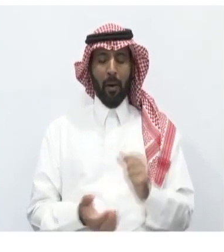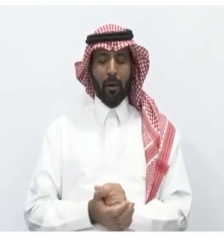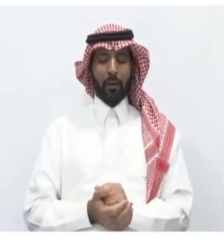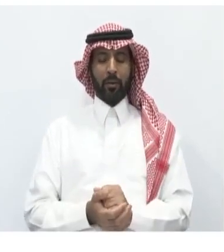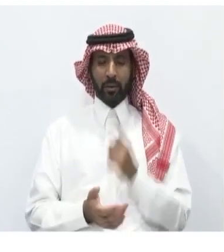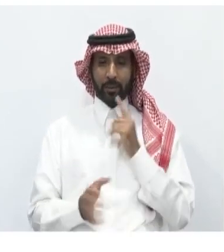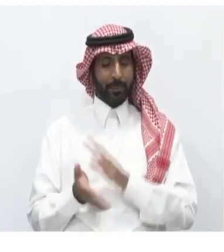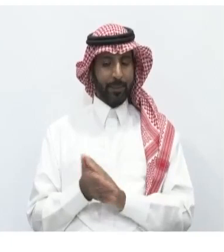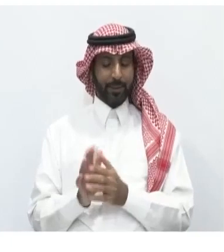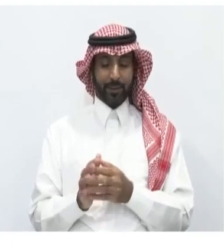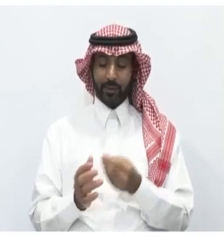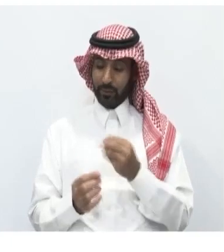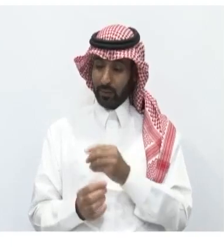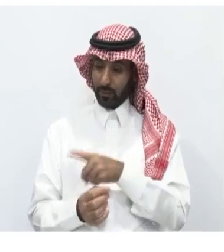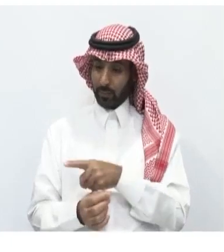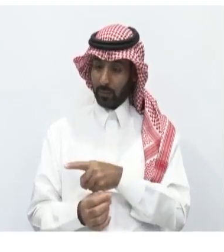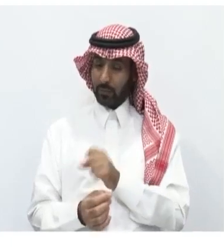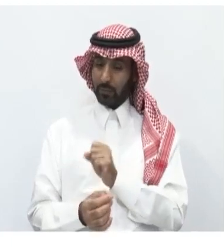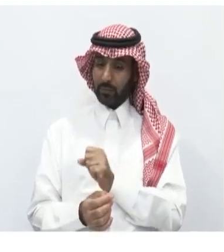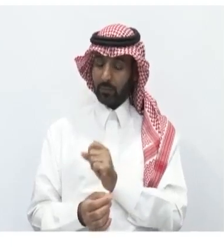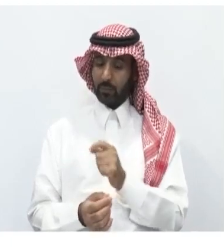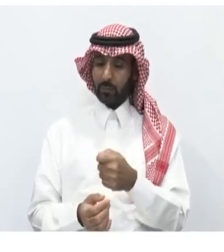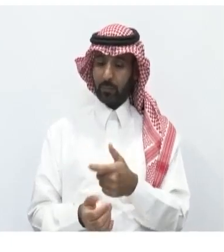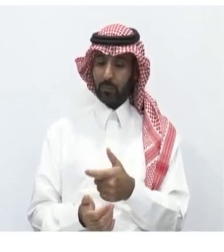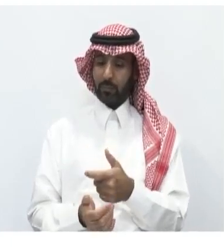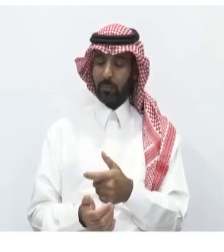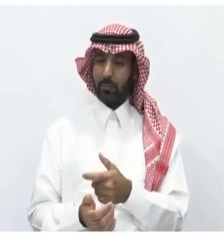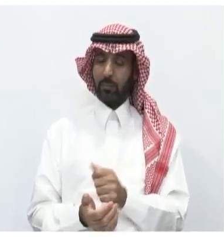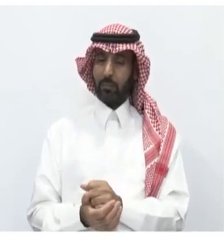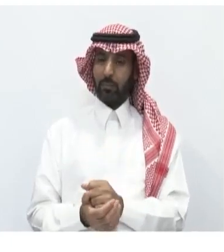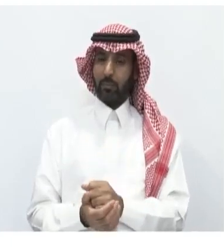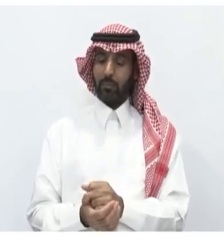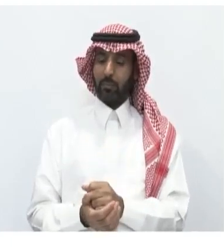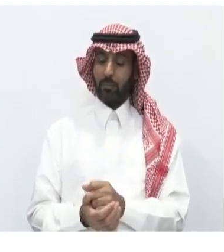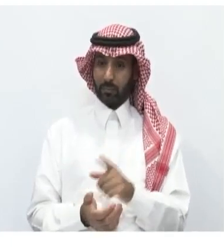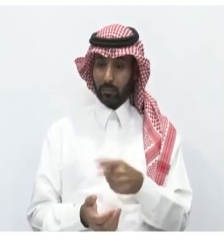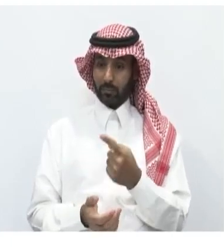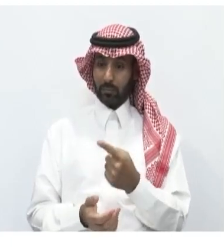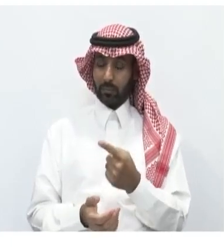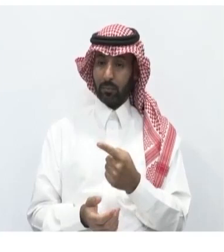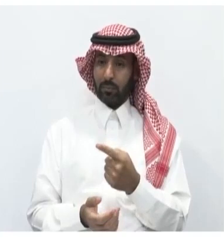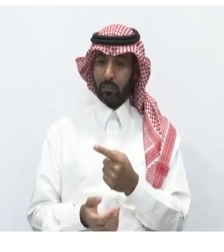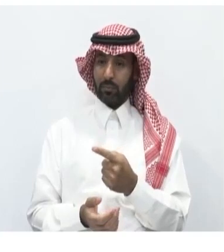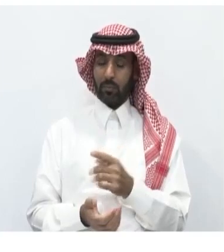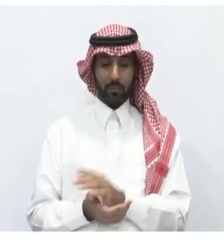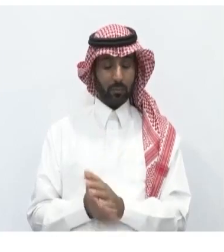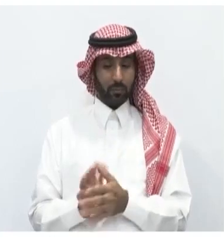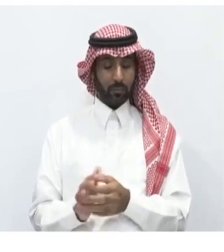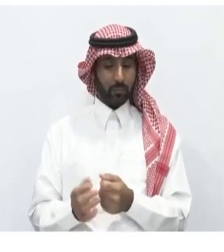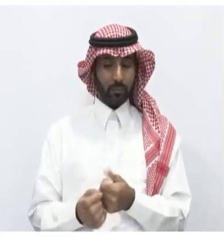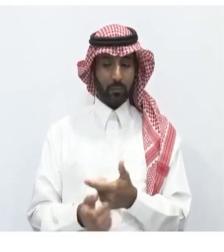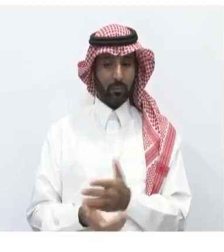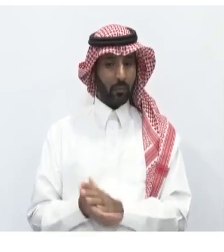he still have some money. He still have some money. Is it correct to say I'm almost out of